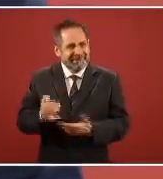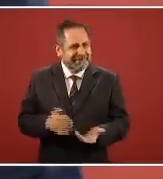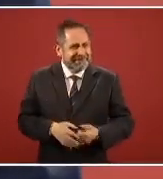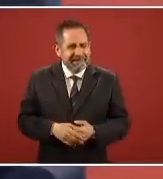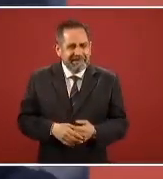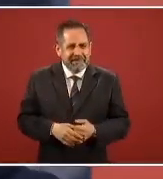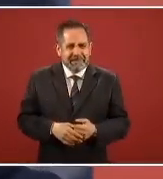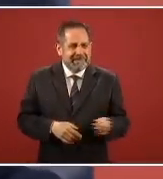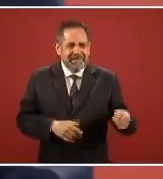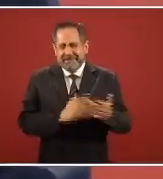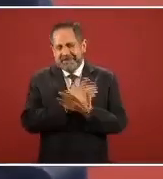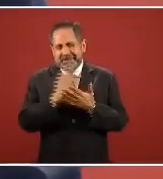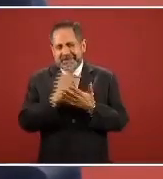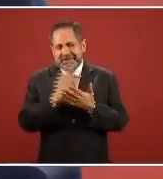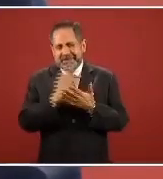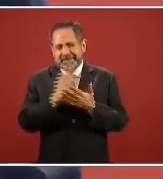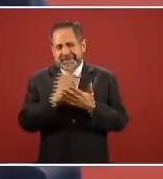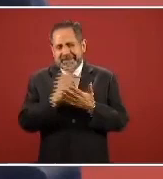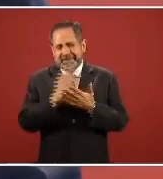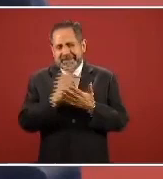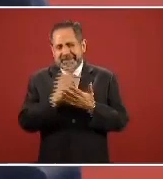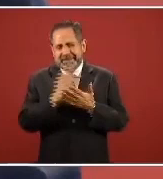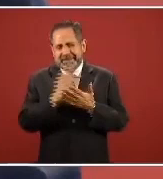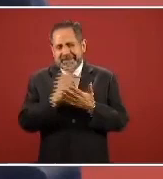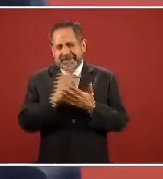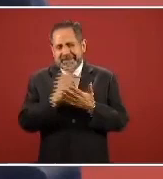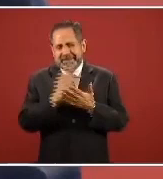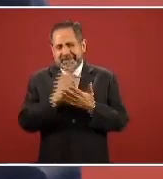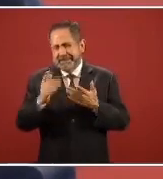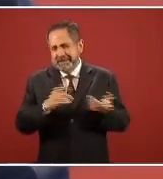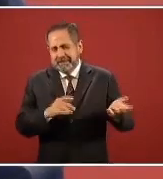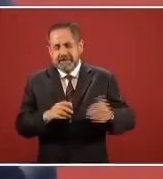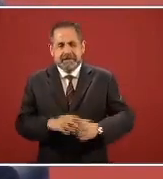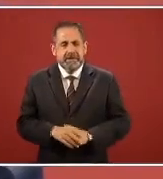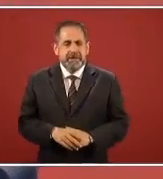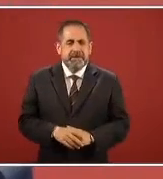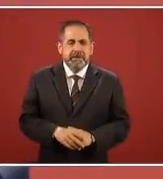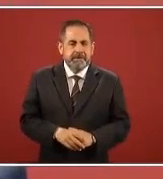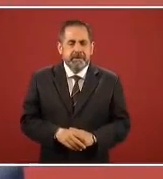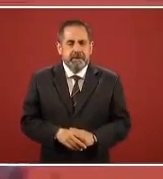Se exceden, o sea. They are excessive.